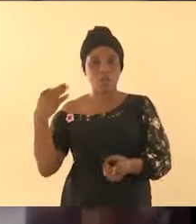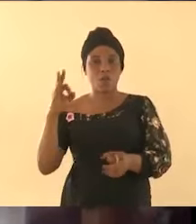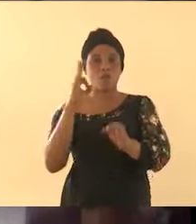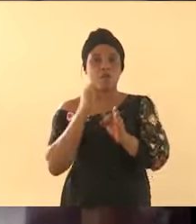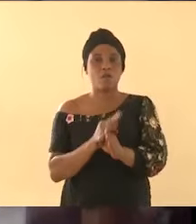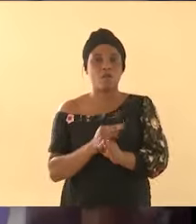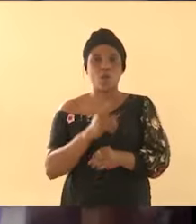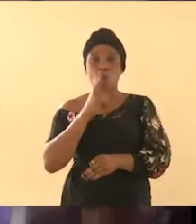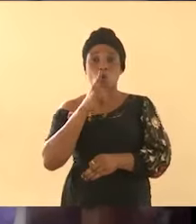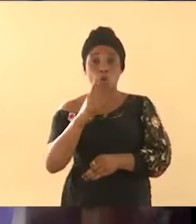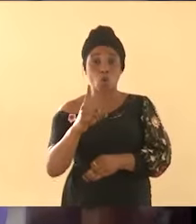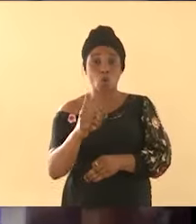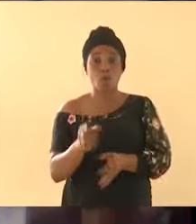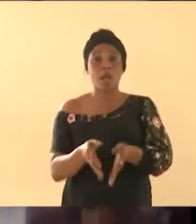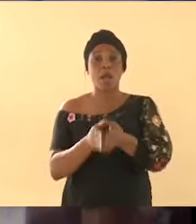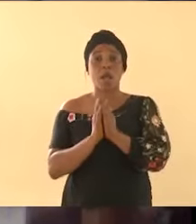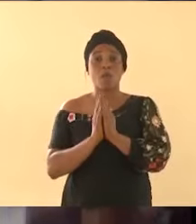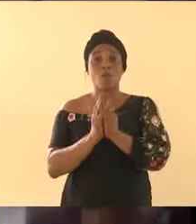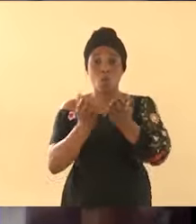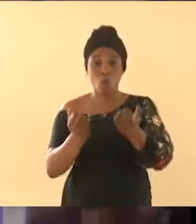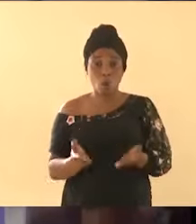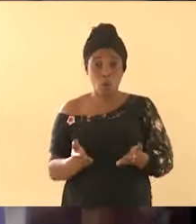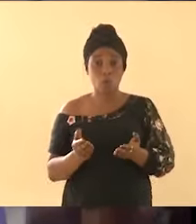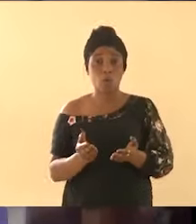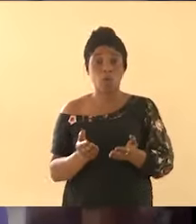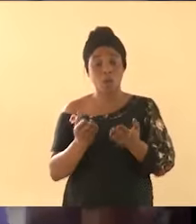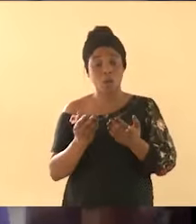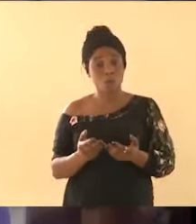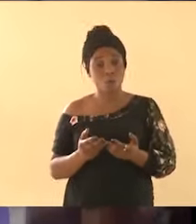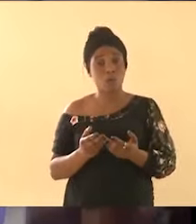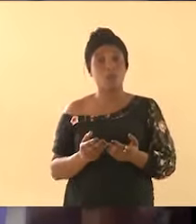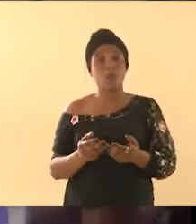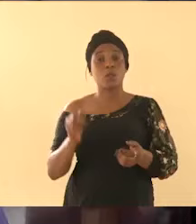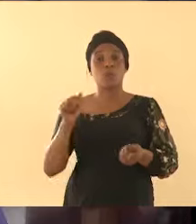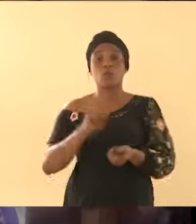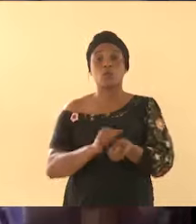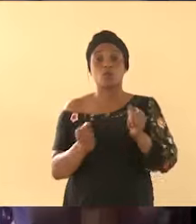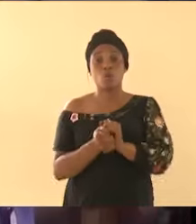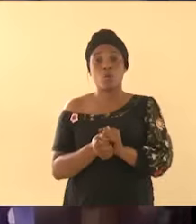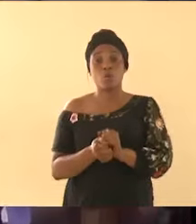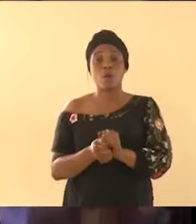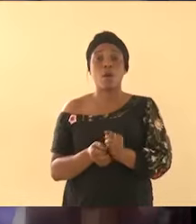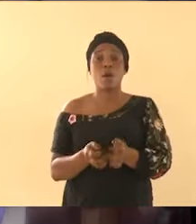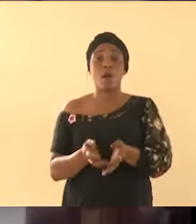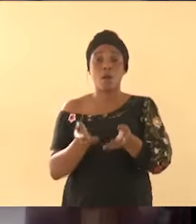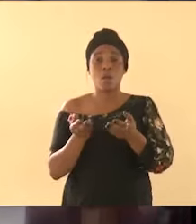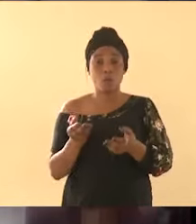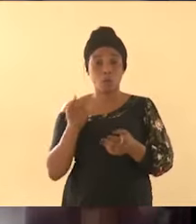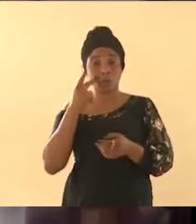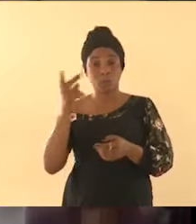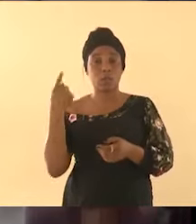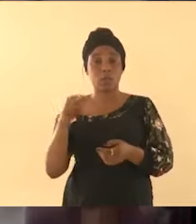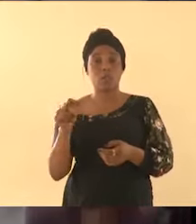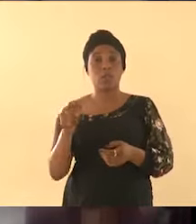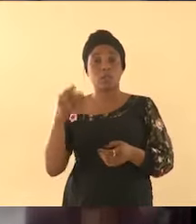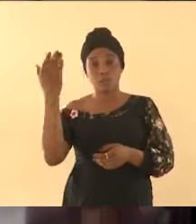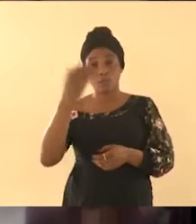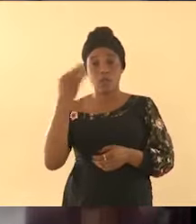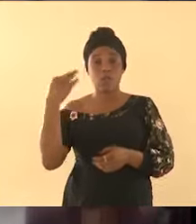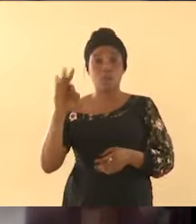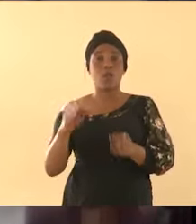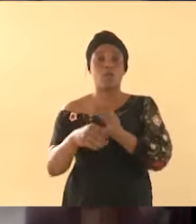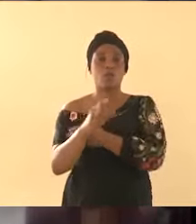Any person of faith who really who is in adversity and seeks the face of God in all sincerity, you will come